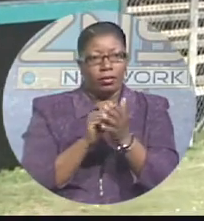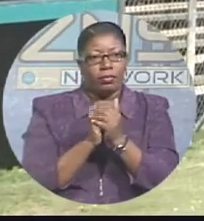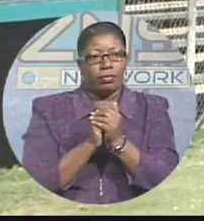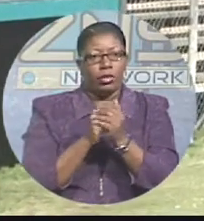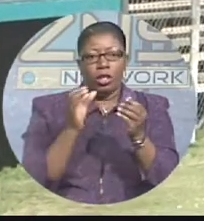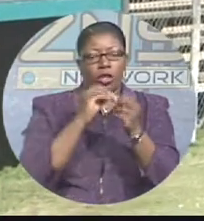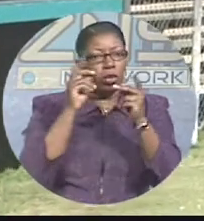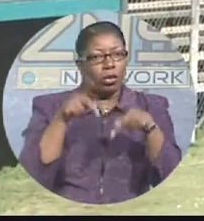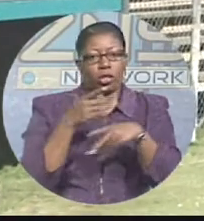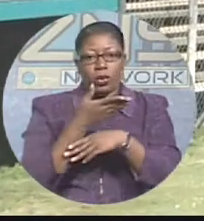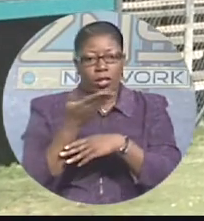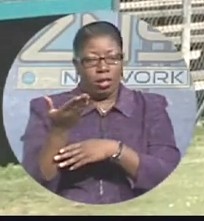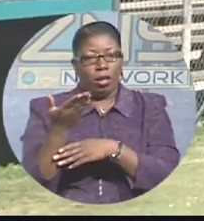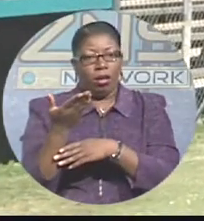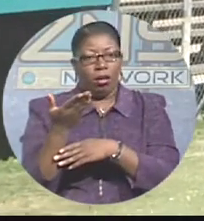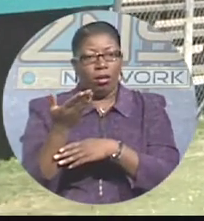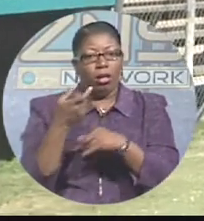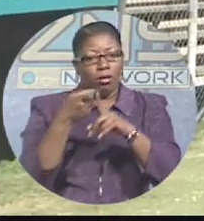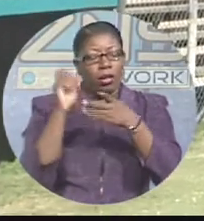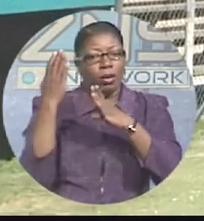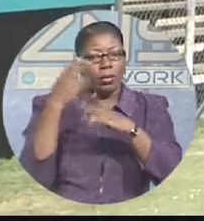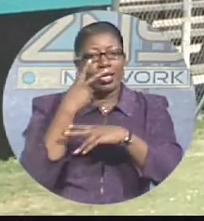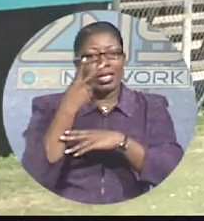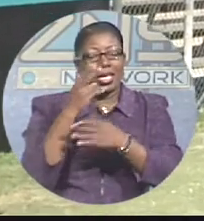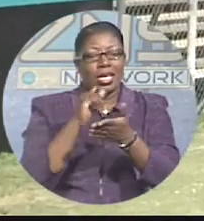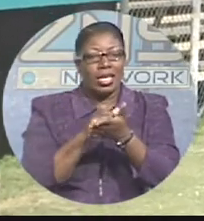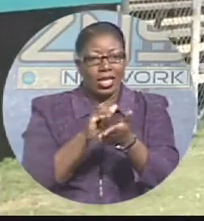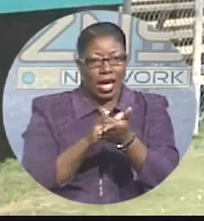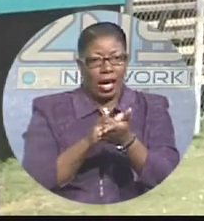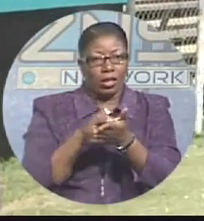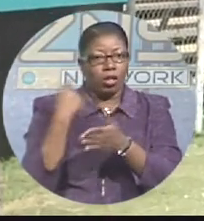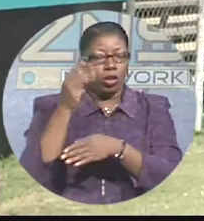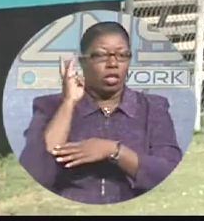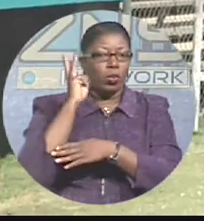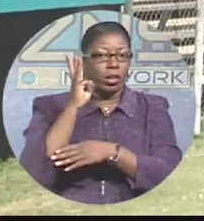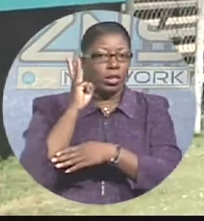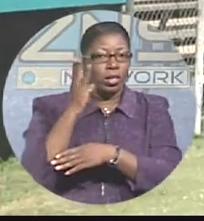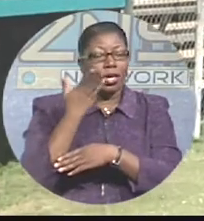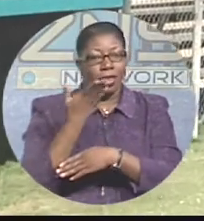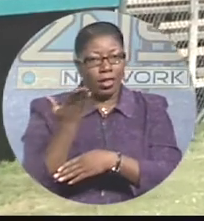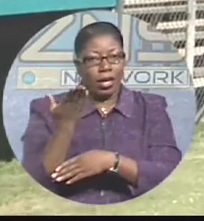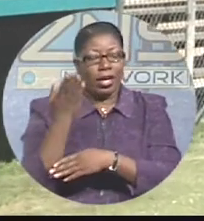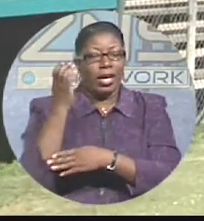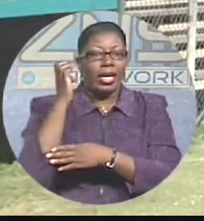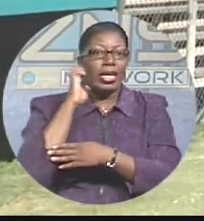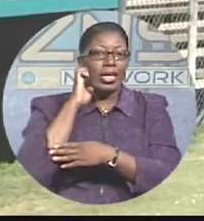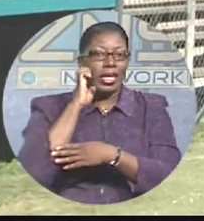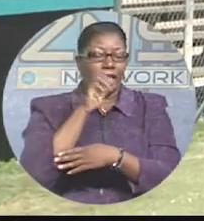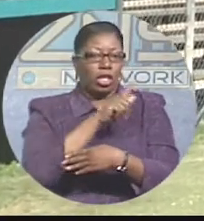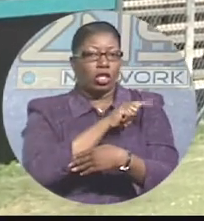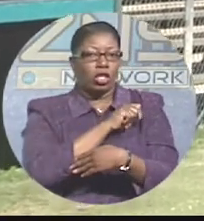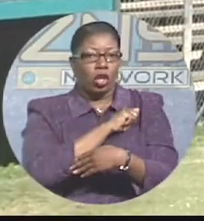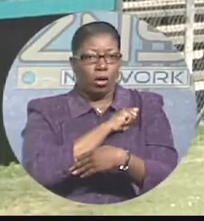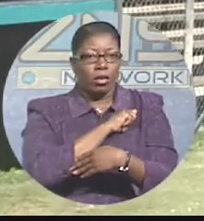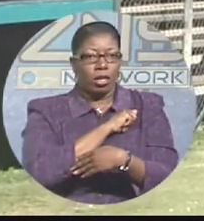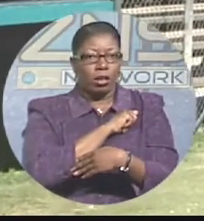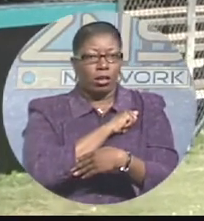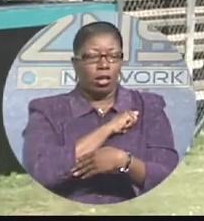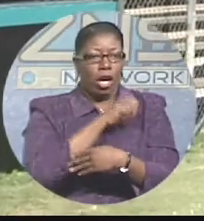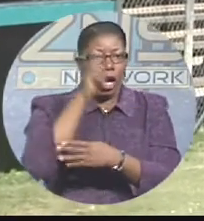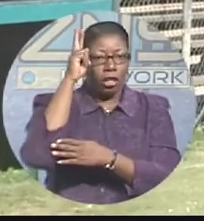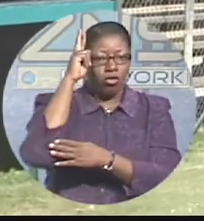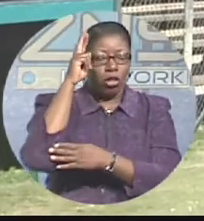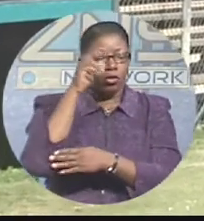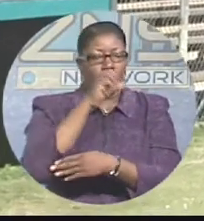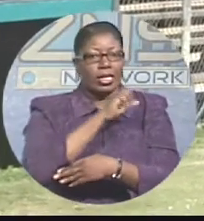Nobody was there to see it. Mm-hmm. I didn't have any witness. The only witnesses from the Bahamas there at that time was Elaine Thompson and Roderick Sims.